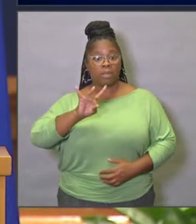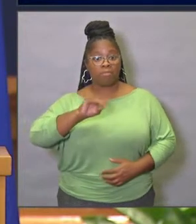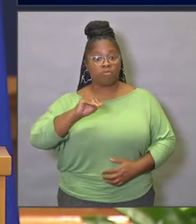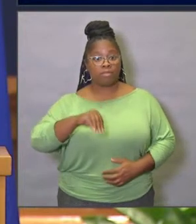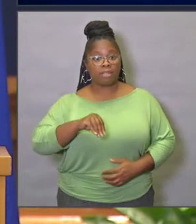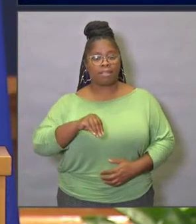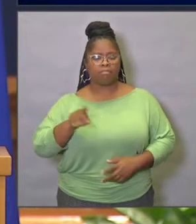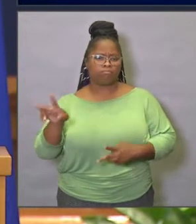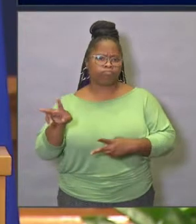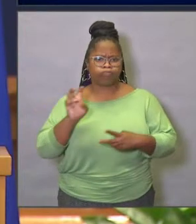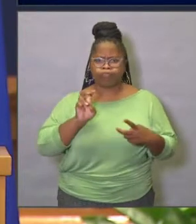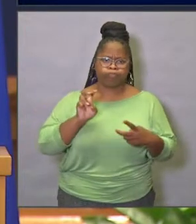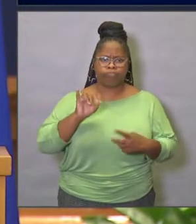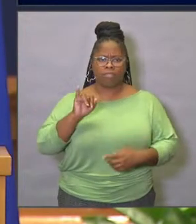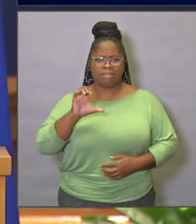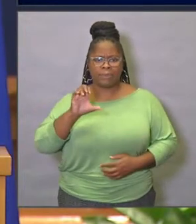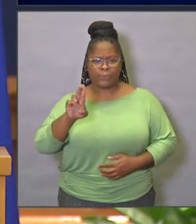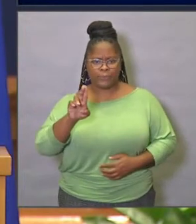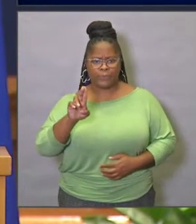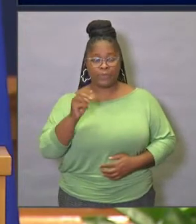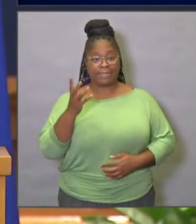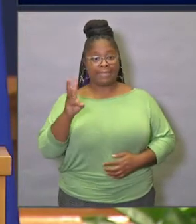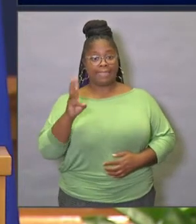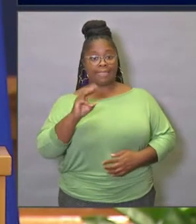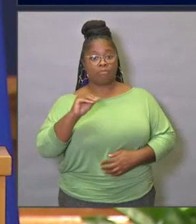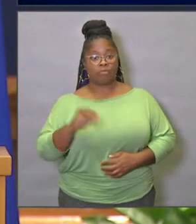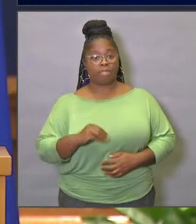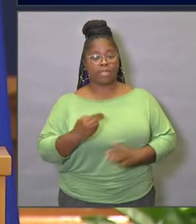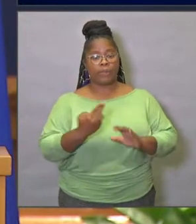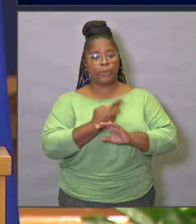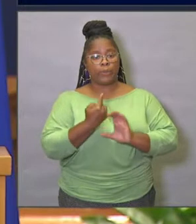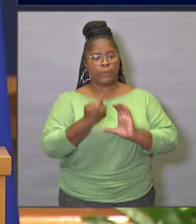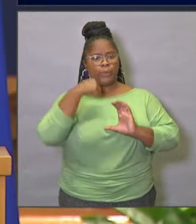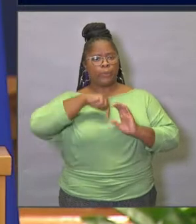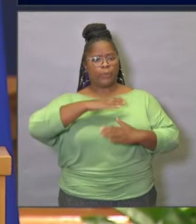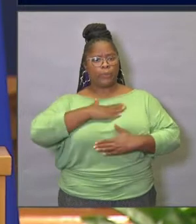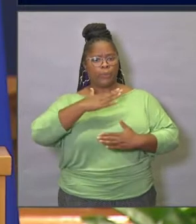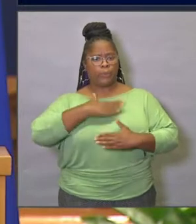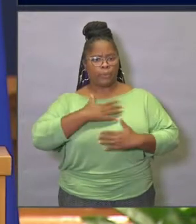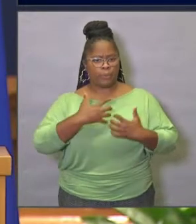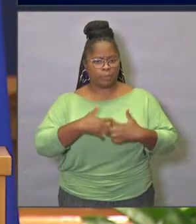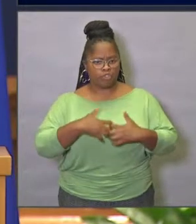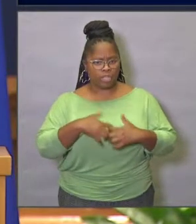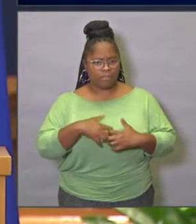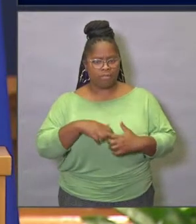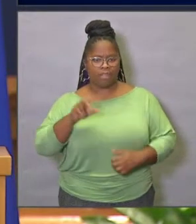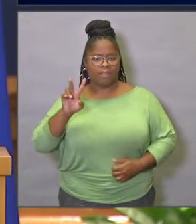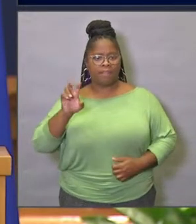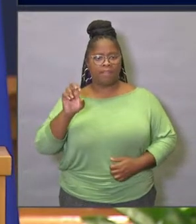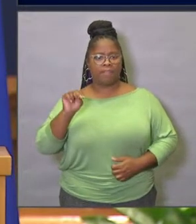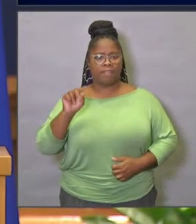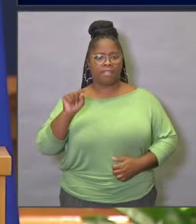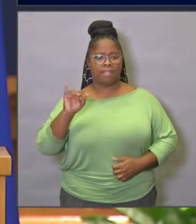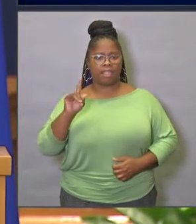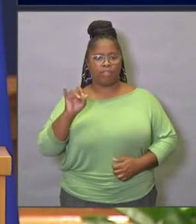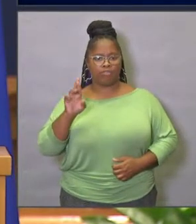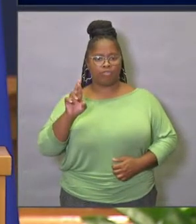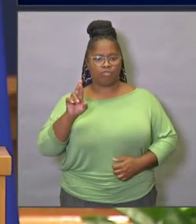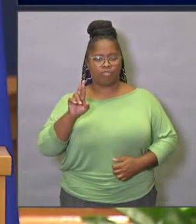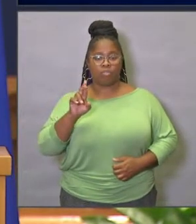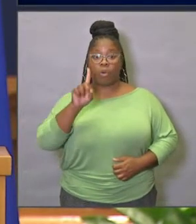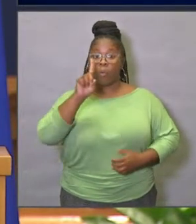in the ICU, and 16% are on ventilators. We've investigated to date a total of